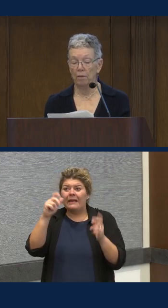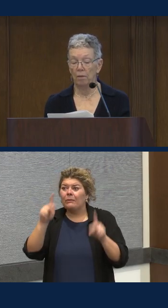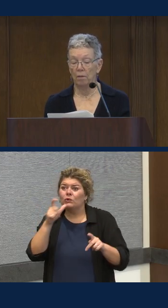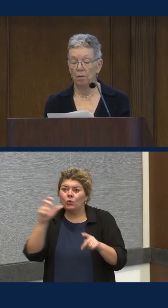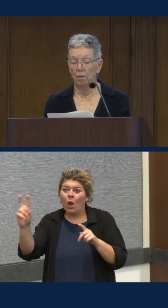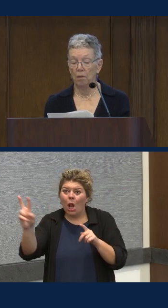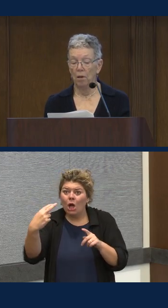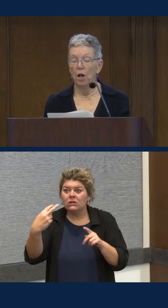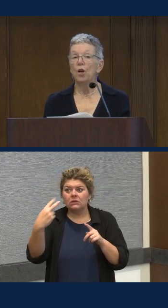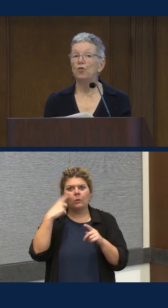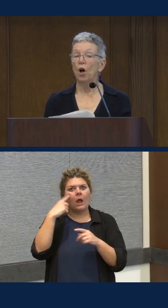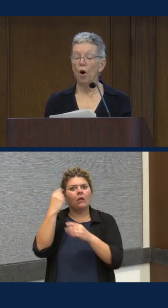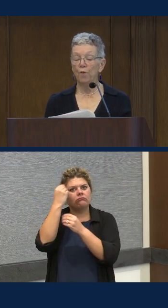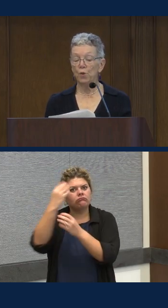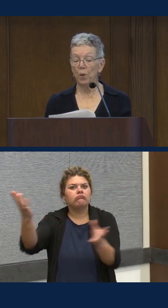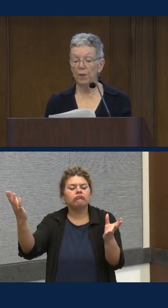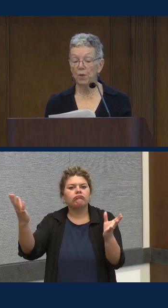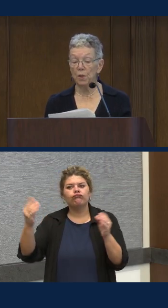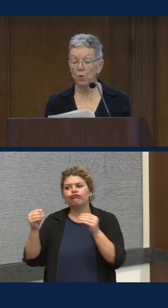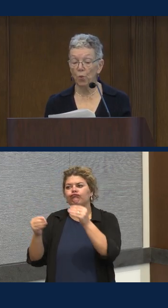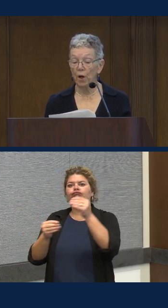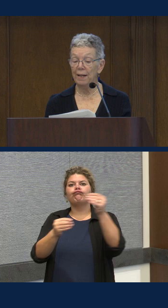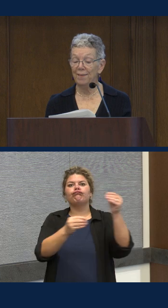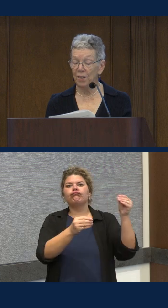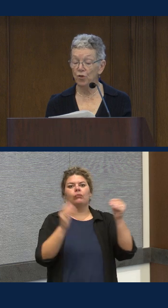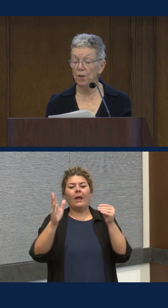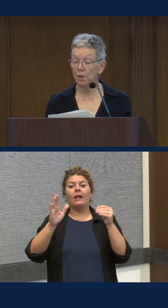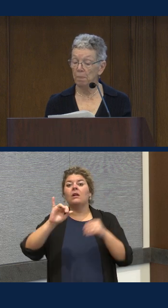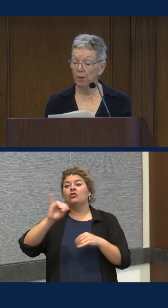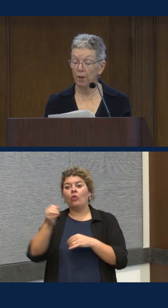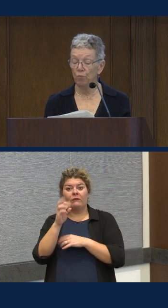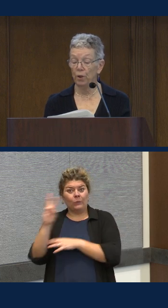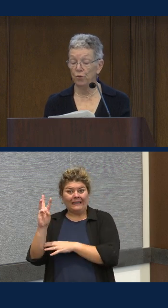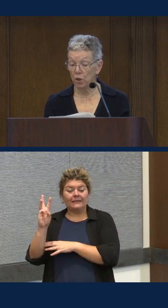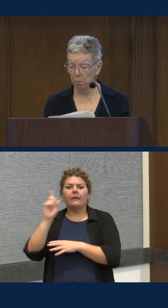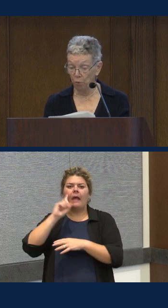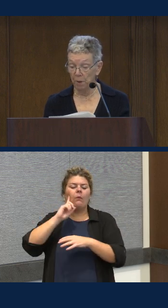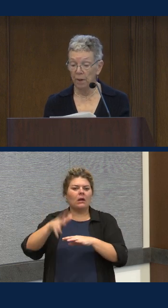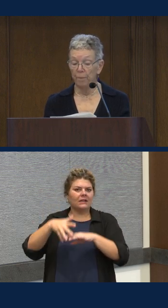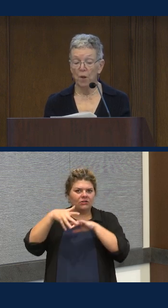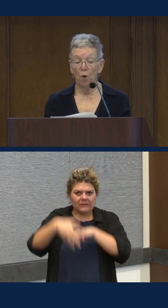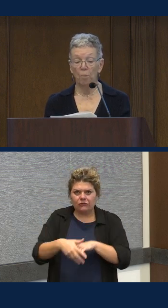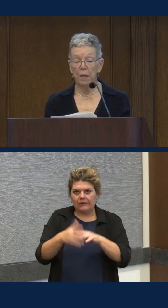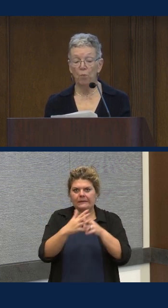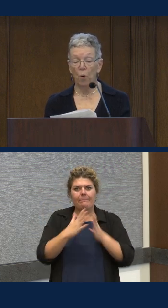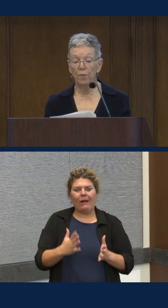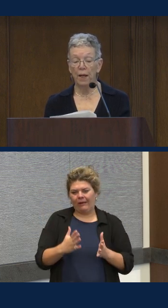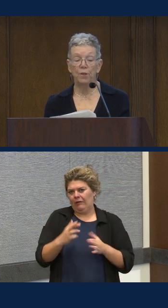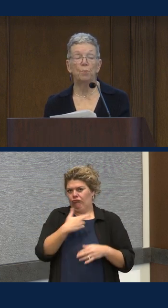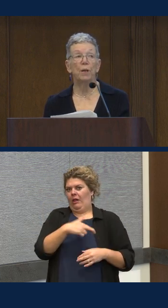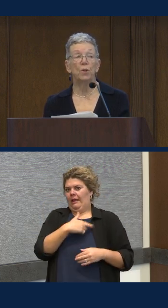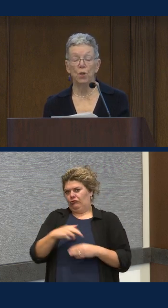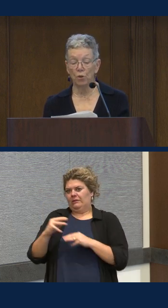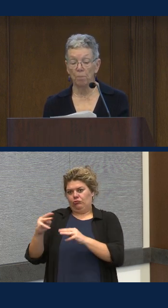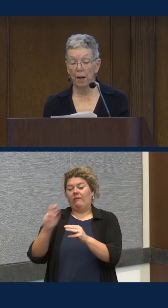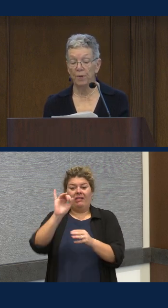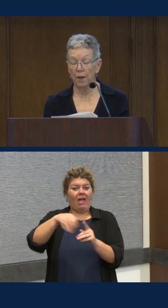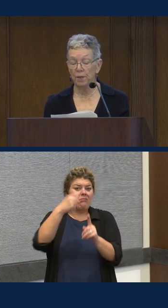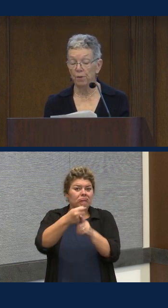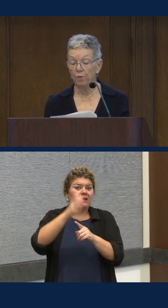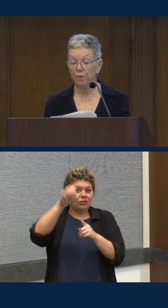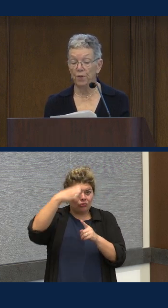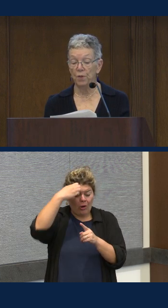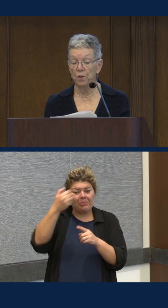at it. Jehovah's Witnesses were an indigenous American religious movement, albeit one that had spread to Europe